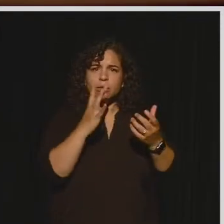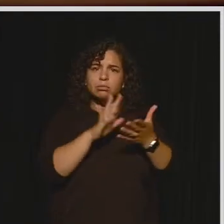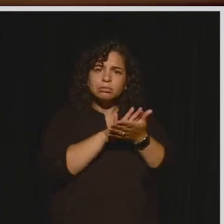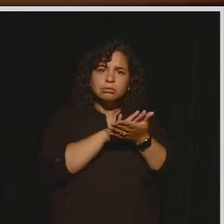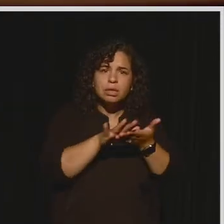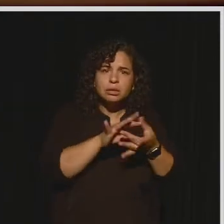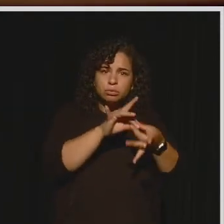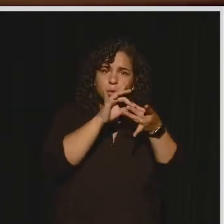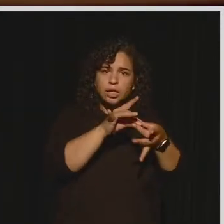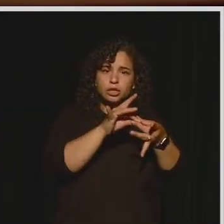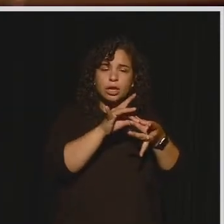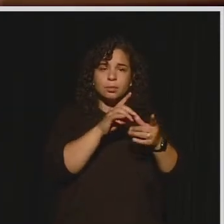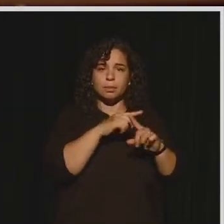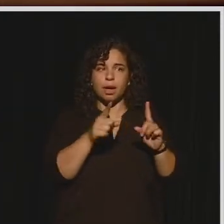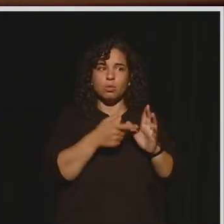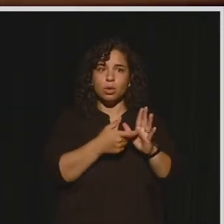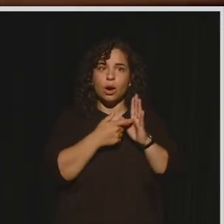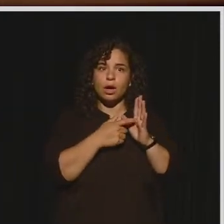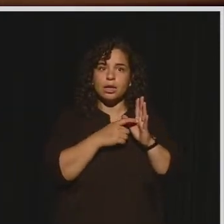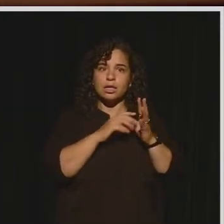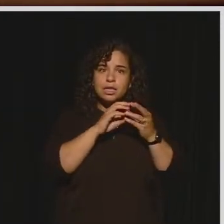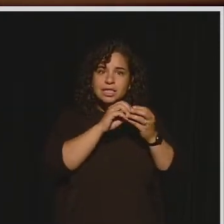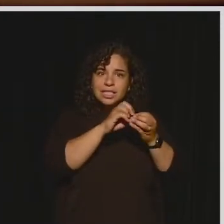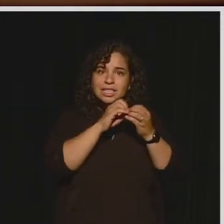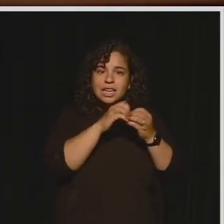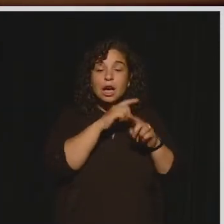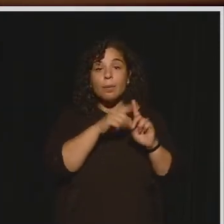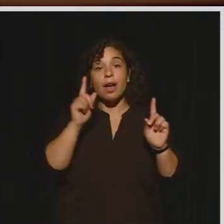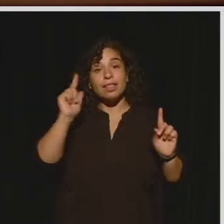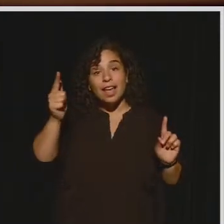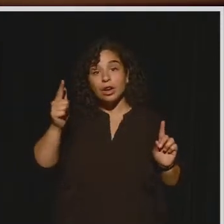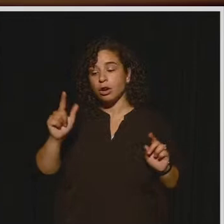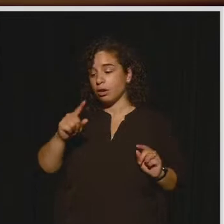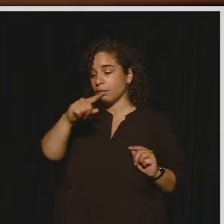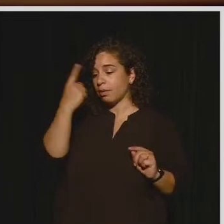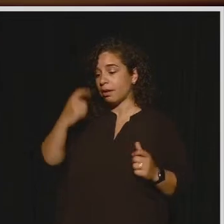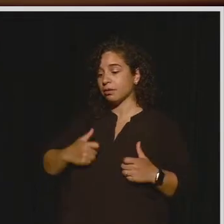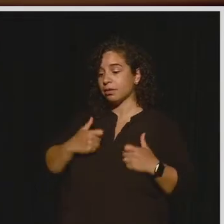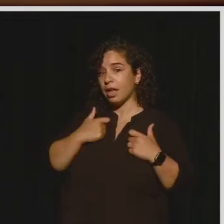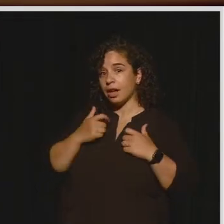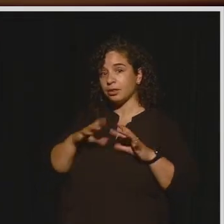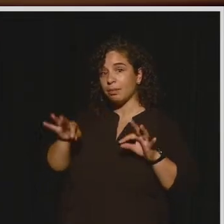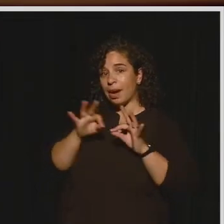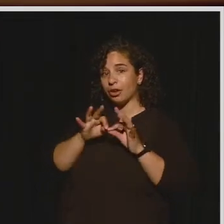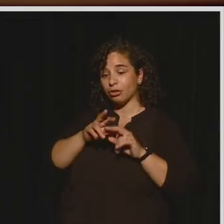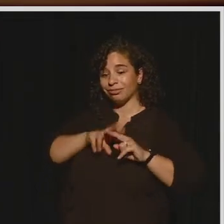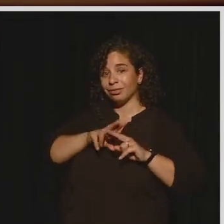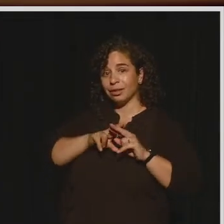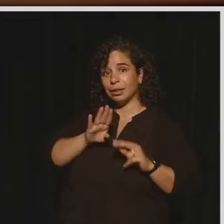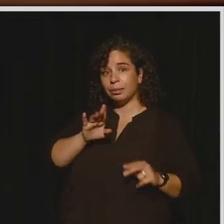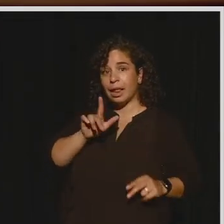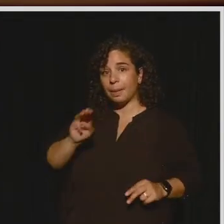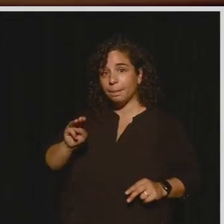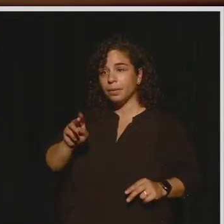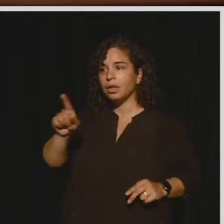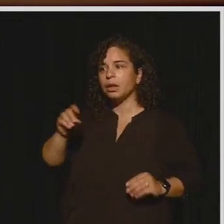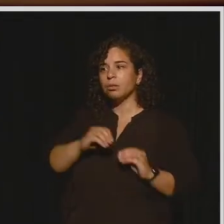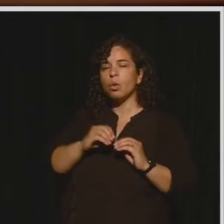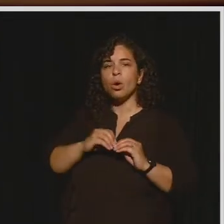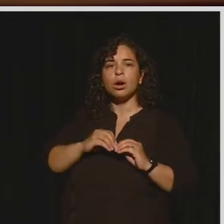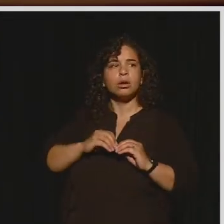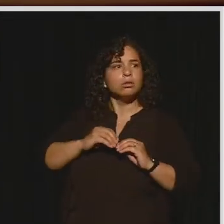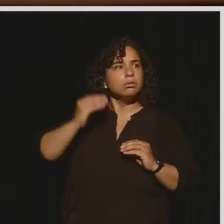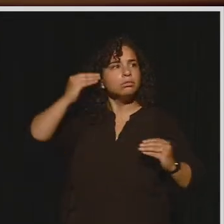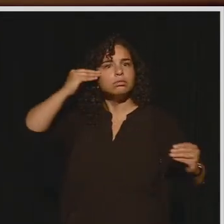mutual-based relationships. When Black Lives Matter started making their moves across the country and across